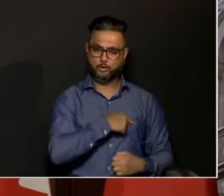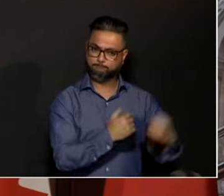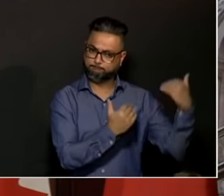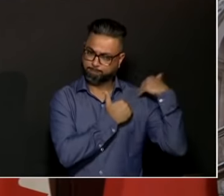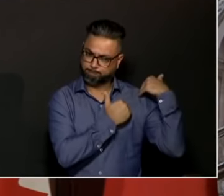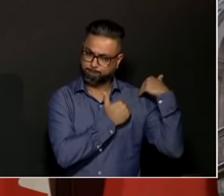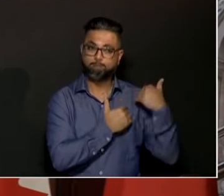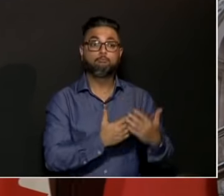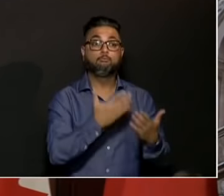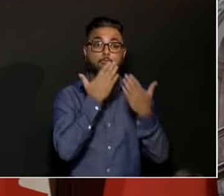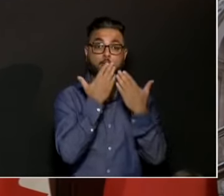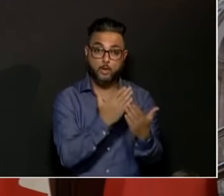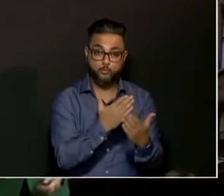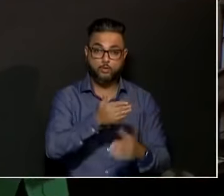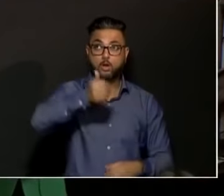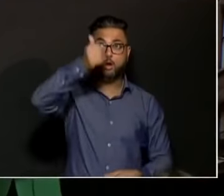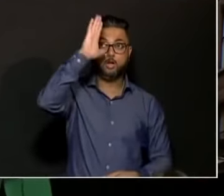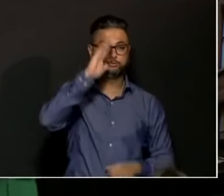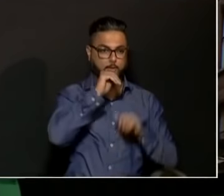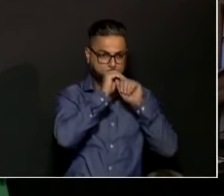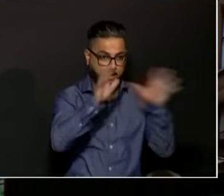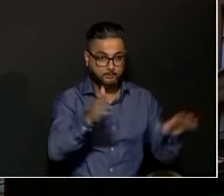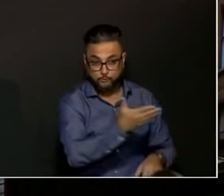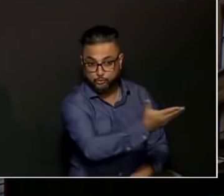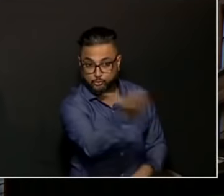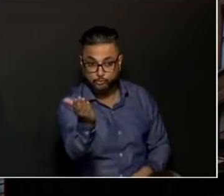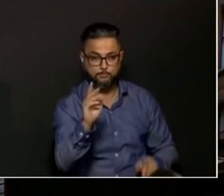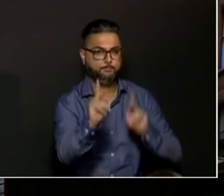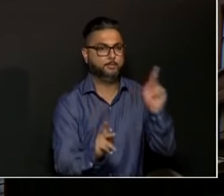to Minister Elliott.